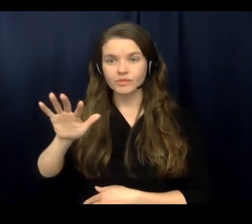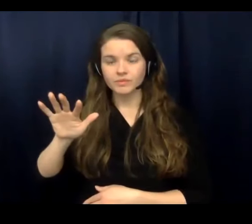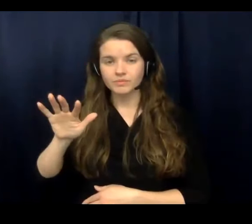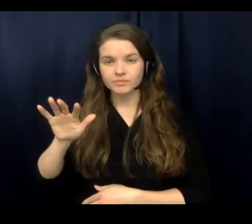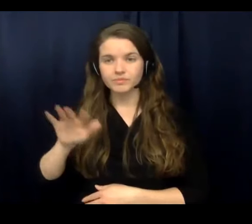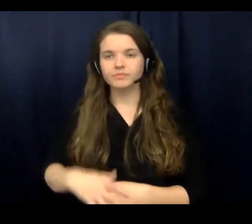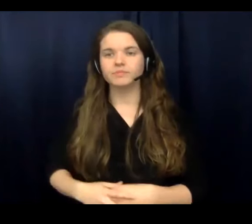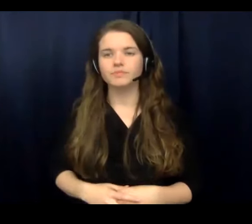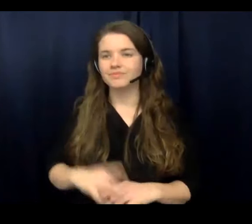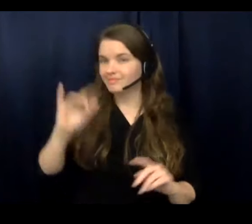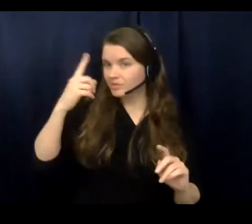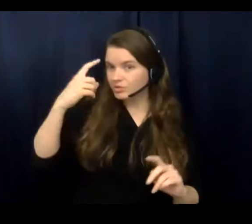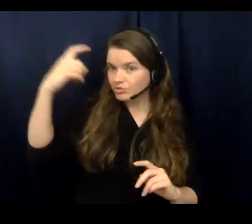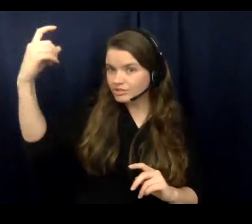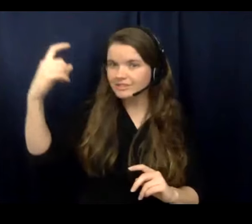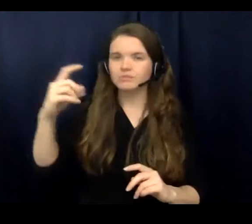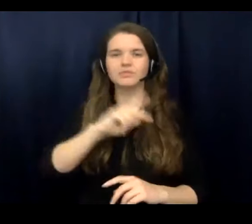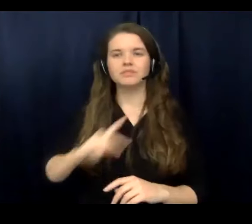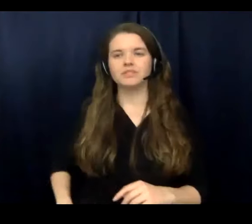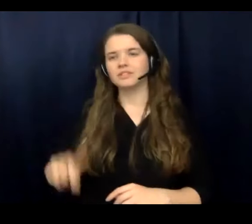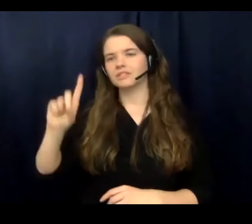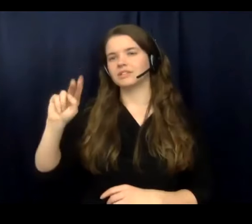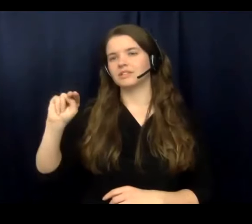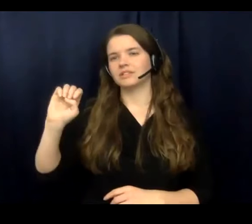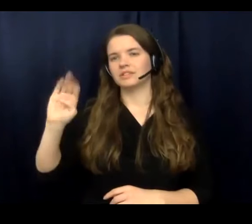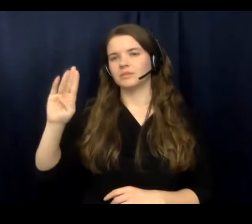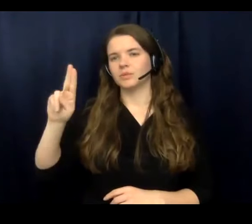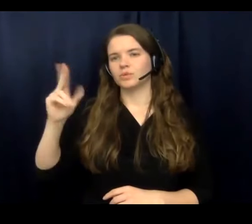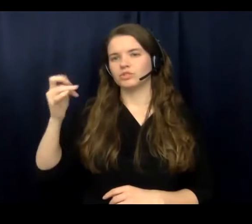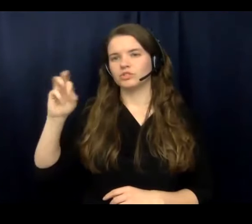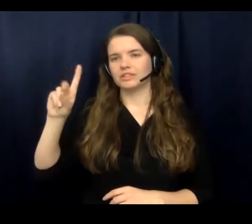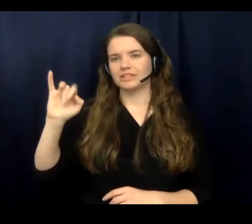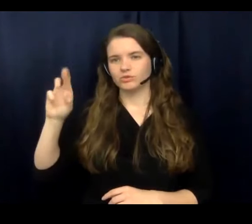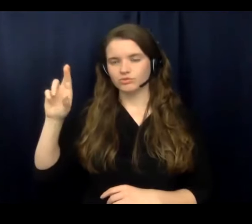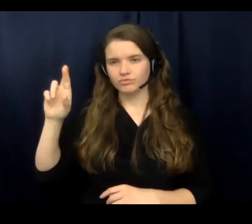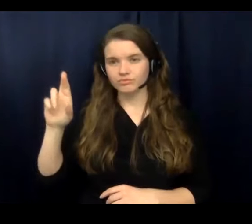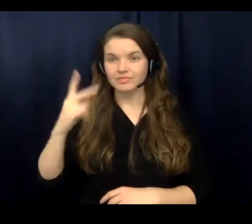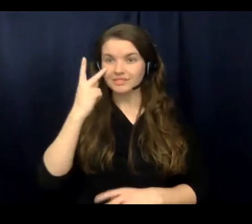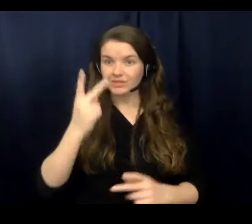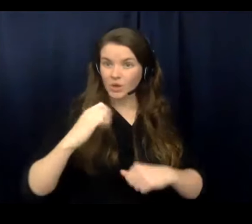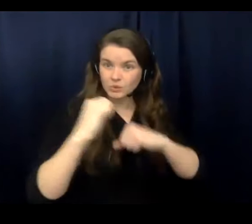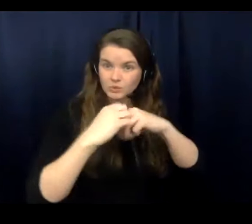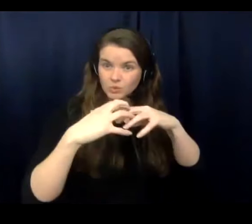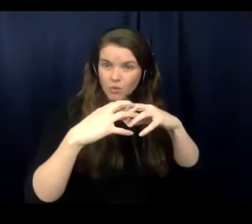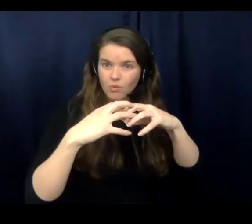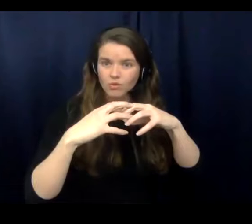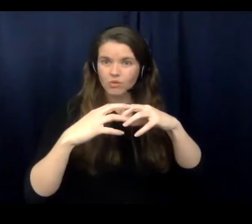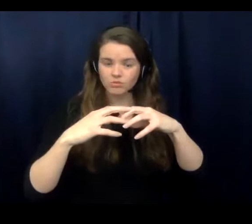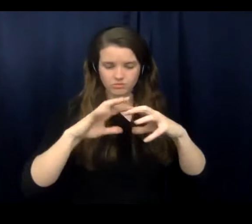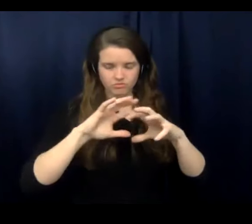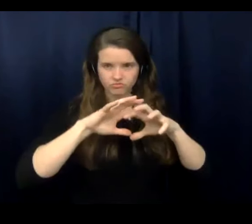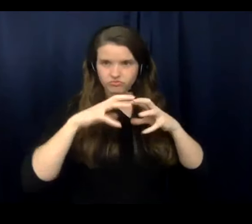of Nebuchadnezzar. It says, "He saw a stone cut out without hands, which struck the image." This is this massive image